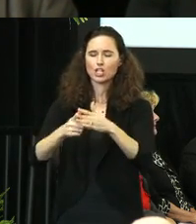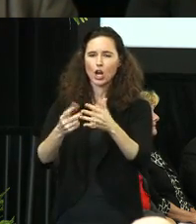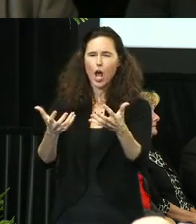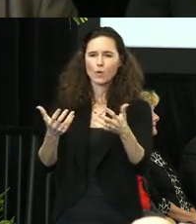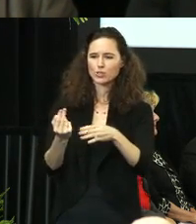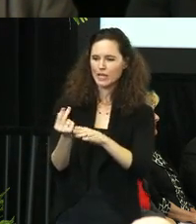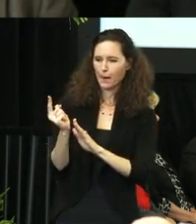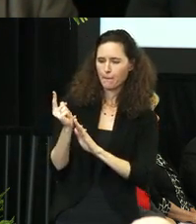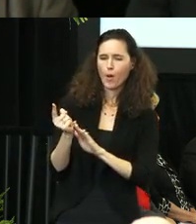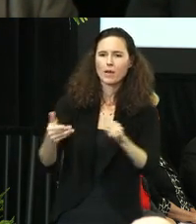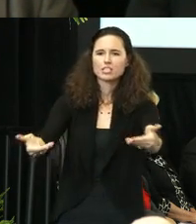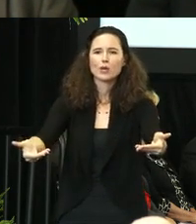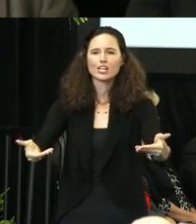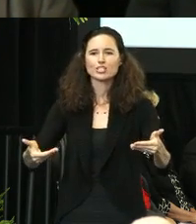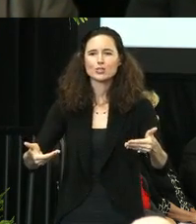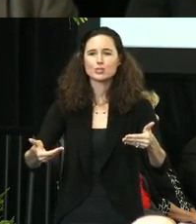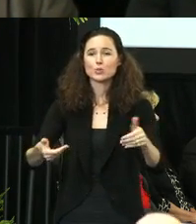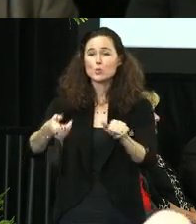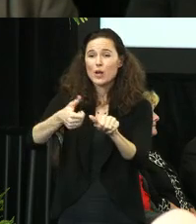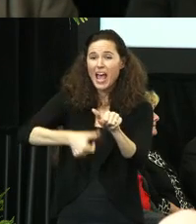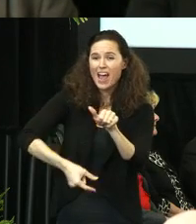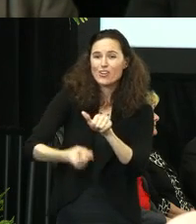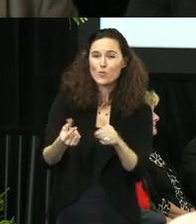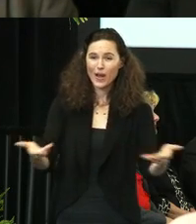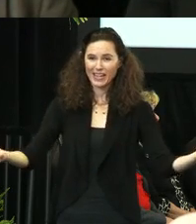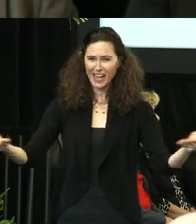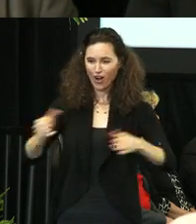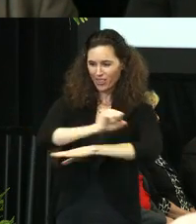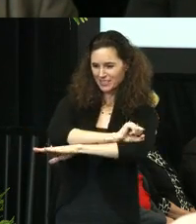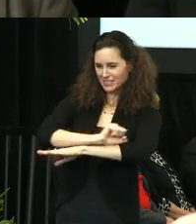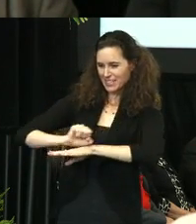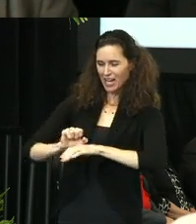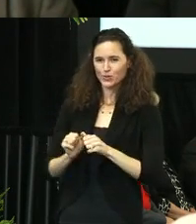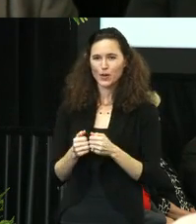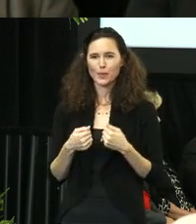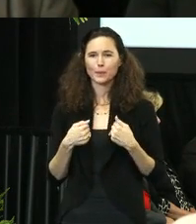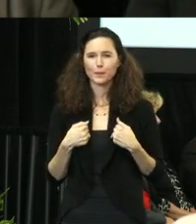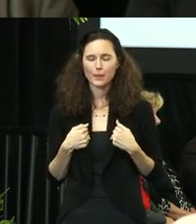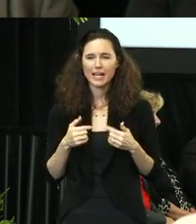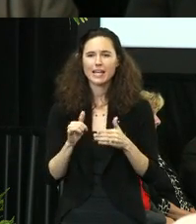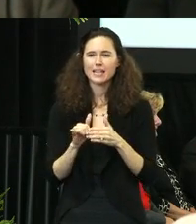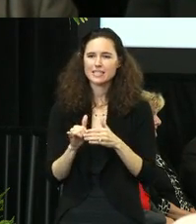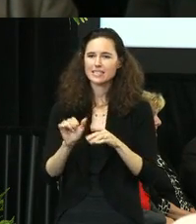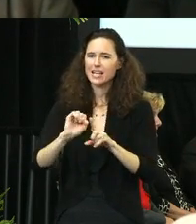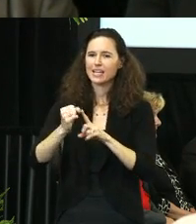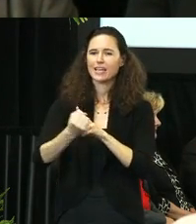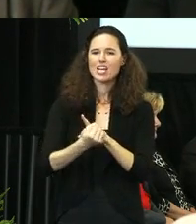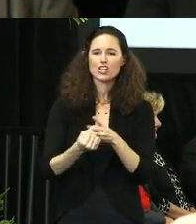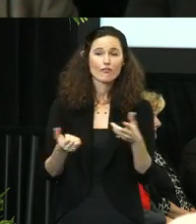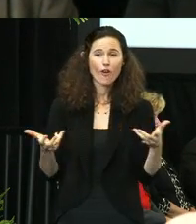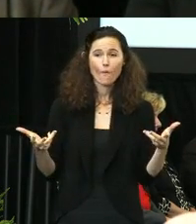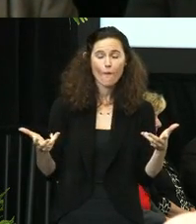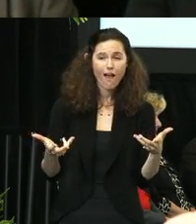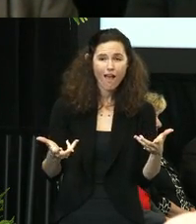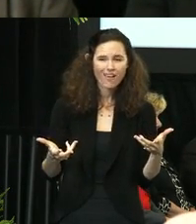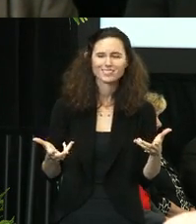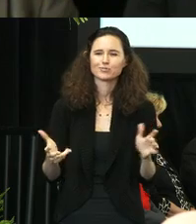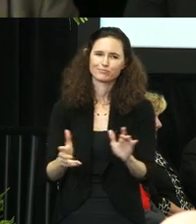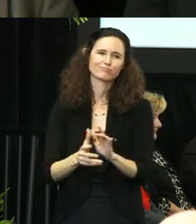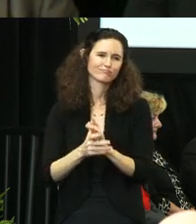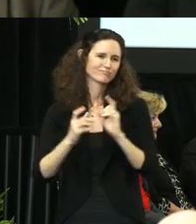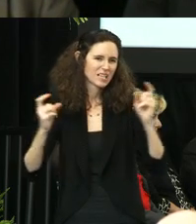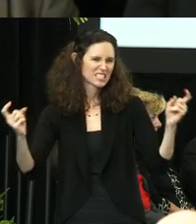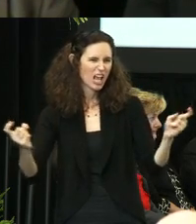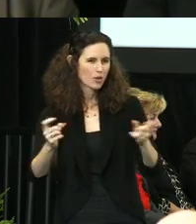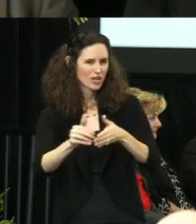introduce you to everyone that has joined me on this stage, because this is an occasion of celebration of leadership.